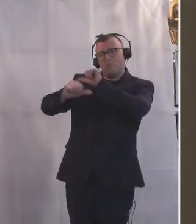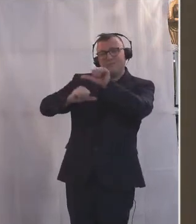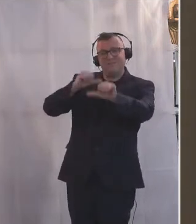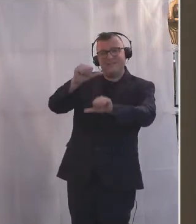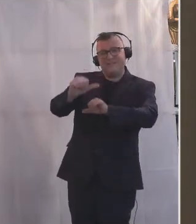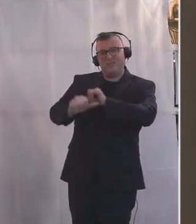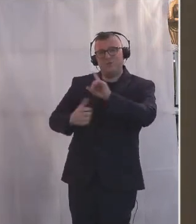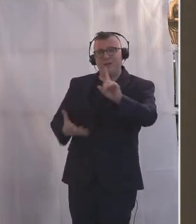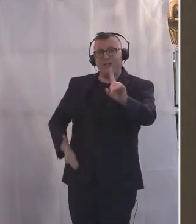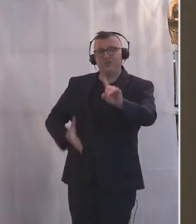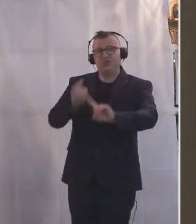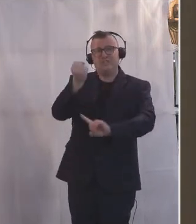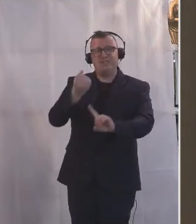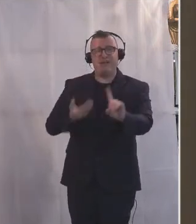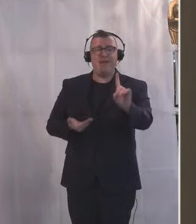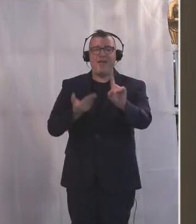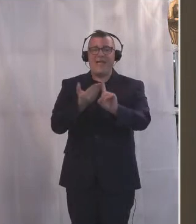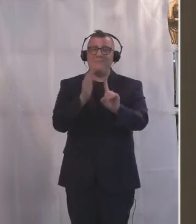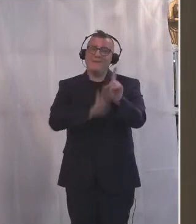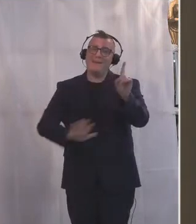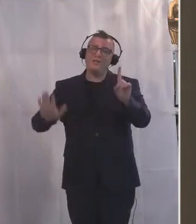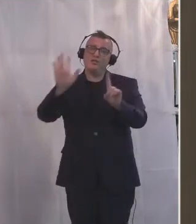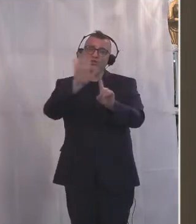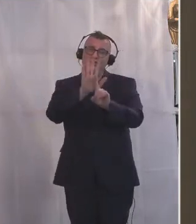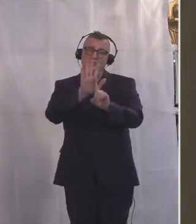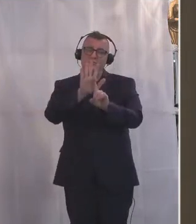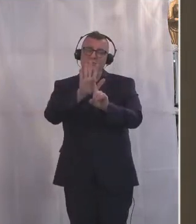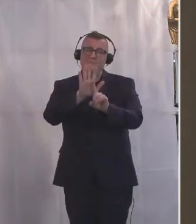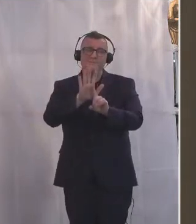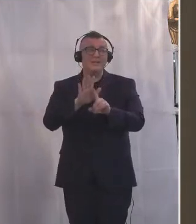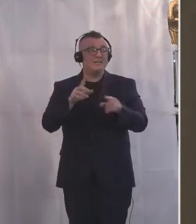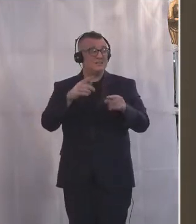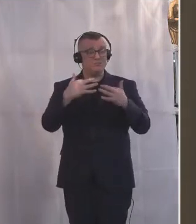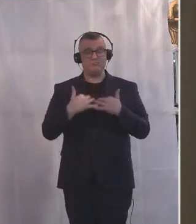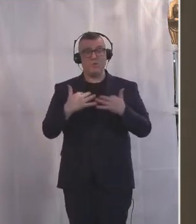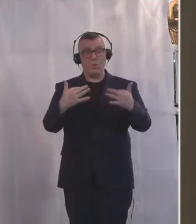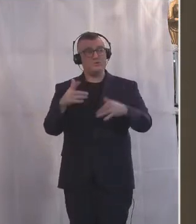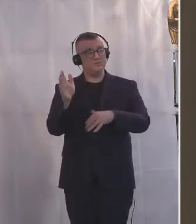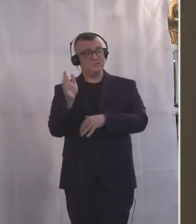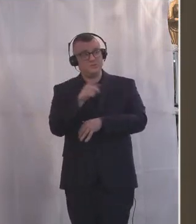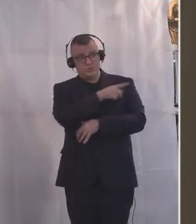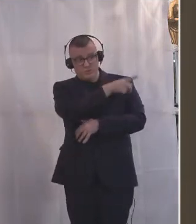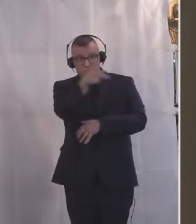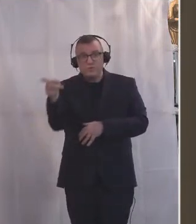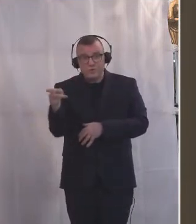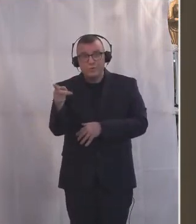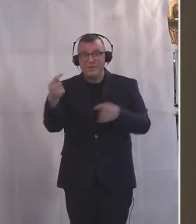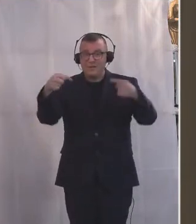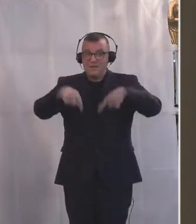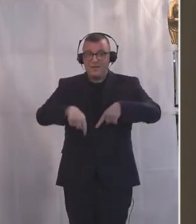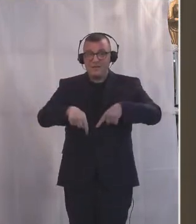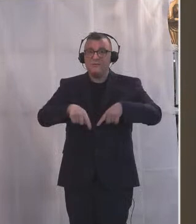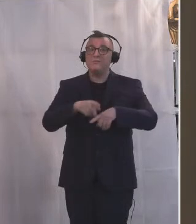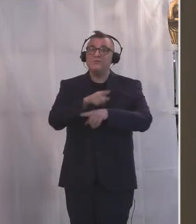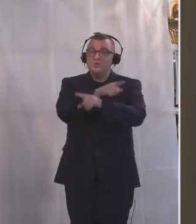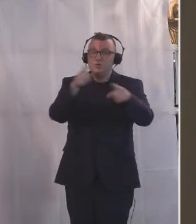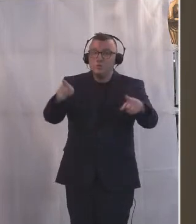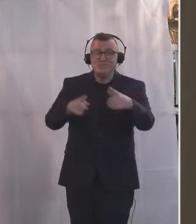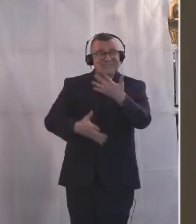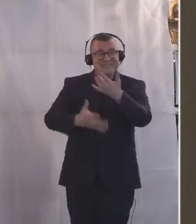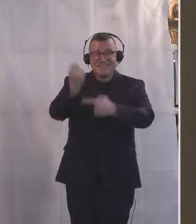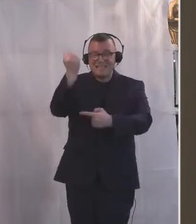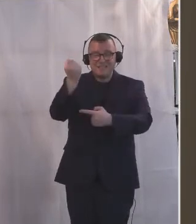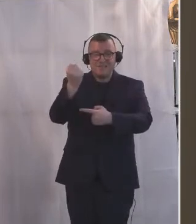get to as a nation. And so all of us in this room, all of you who are successful people, should